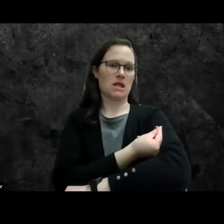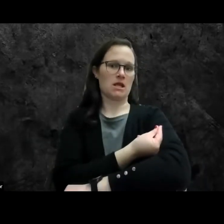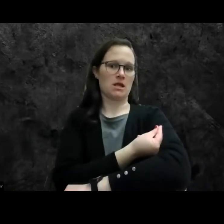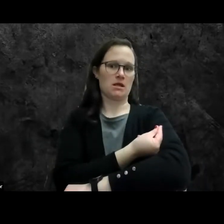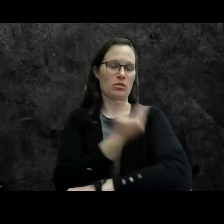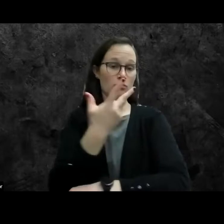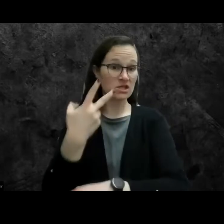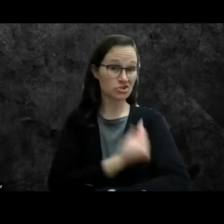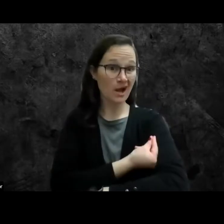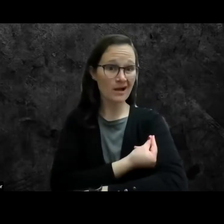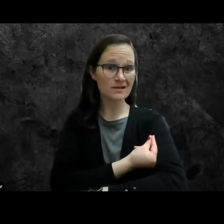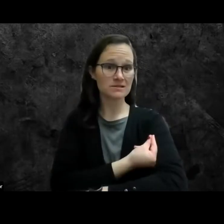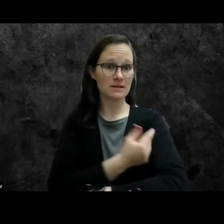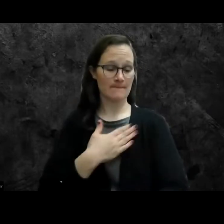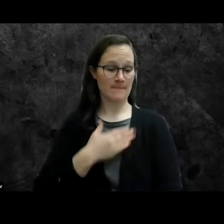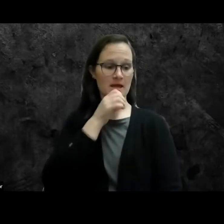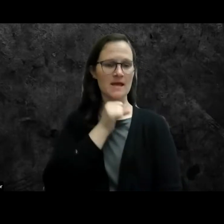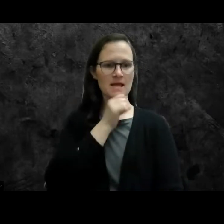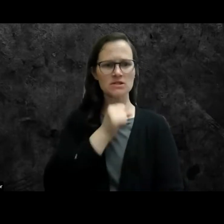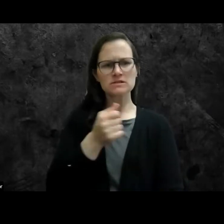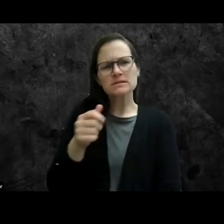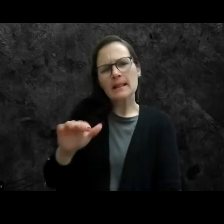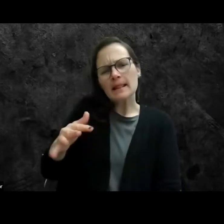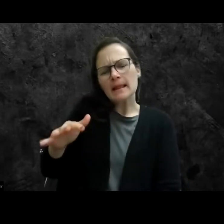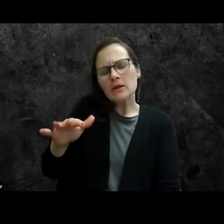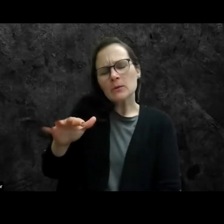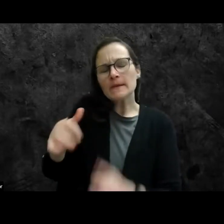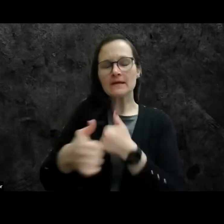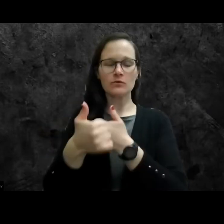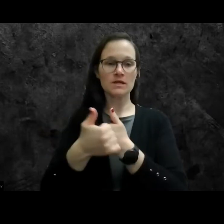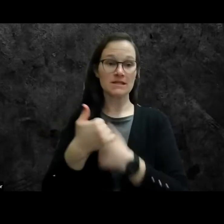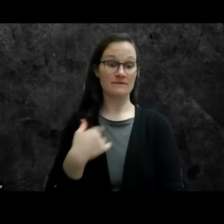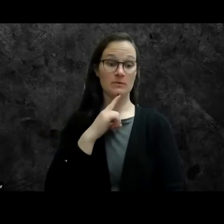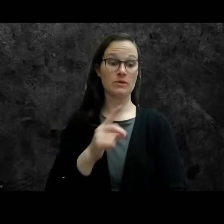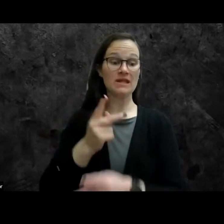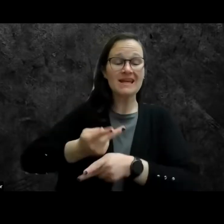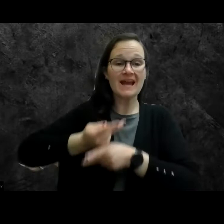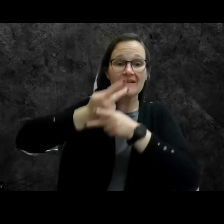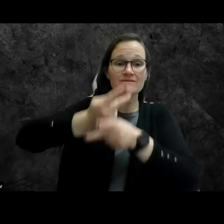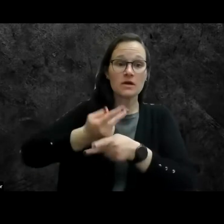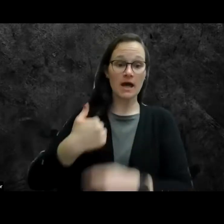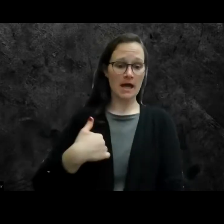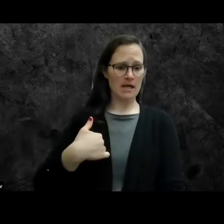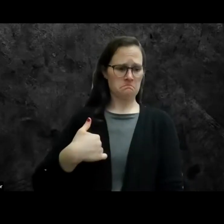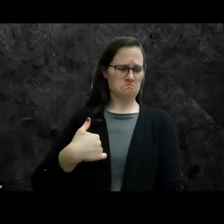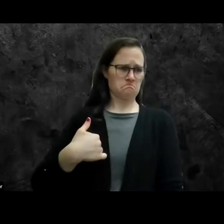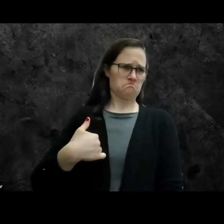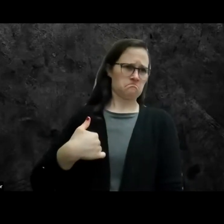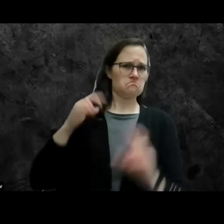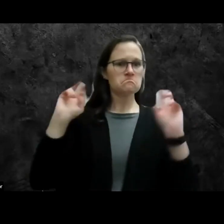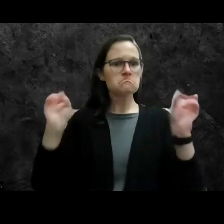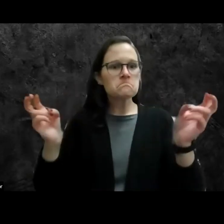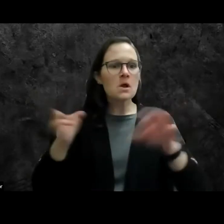health, although my age is a risk factor. The other thing that I've got to be careful about is, even though I may be exposed